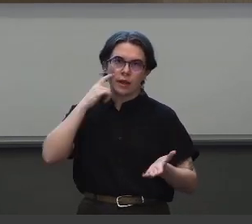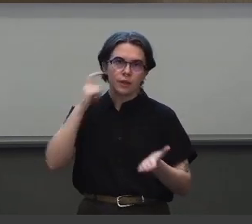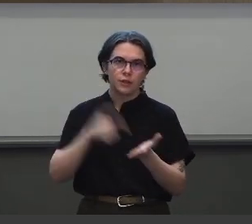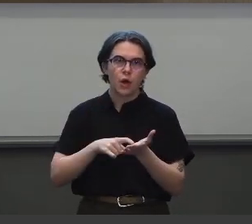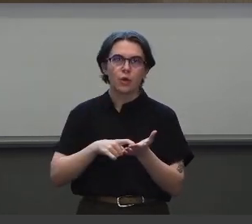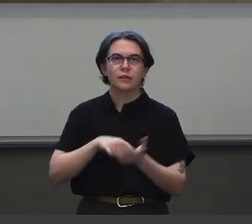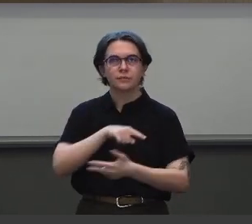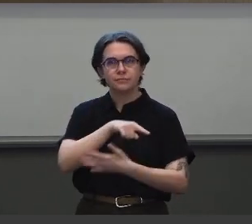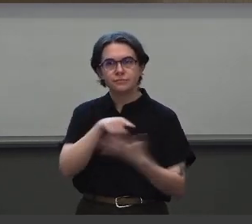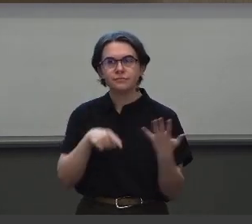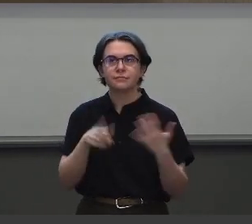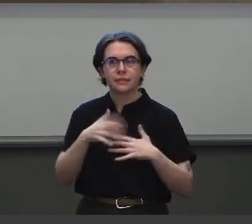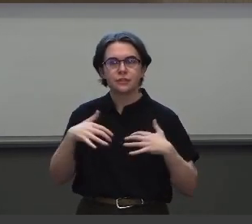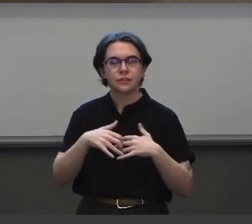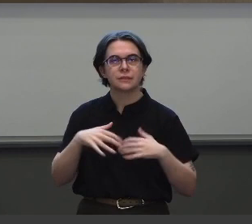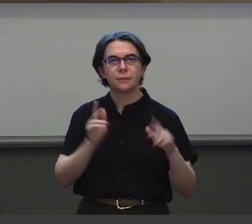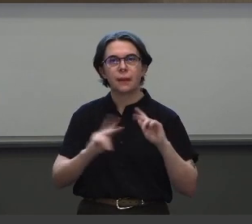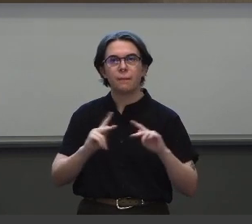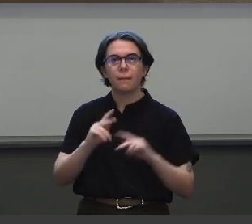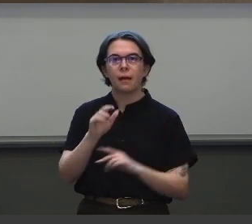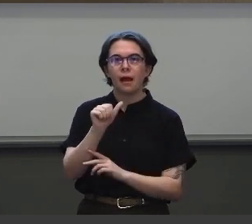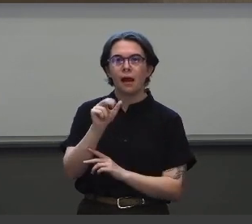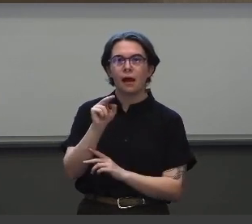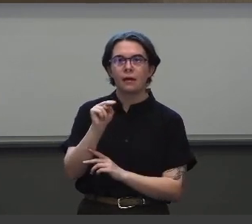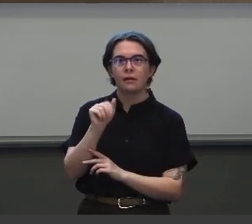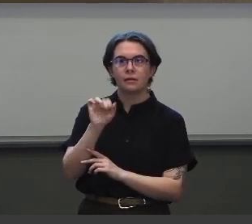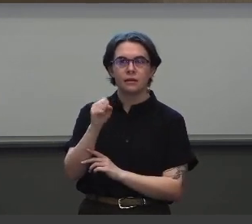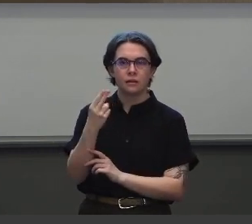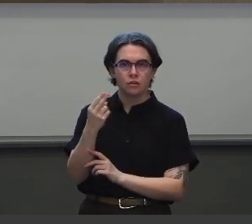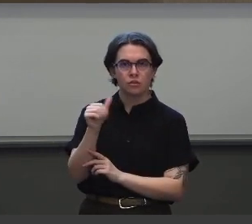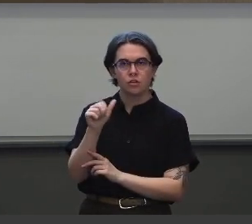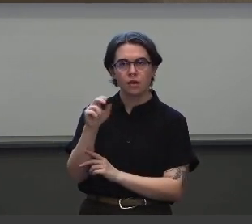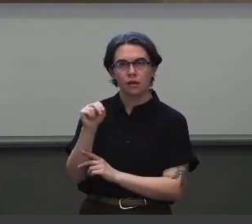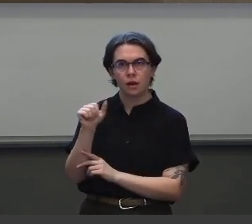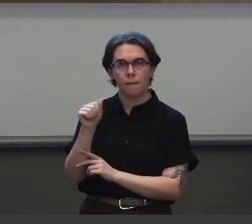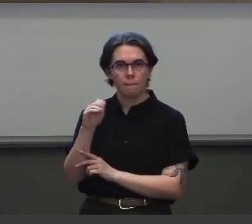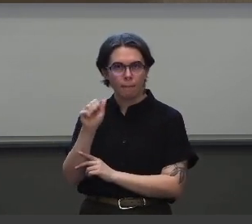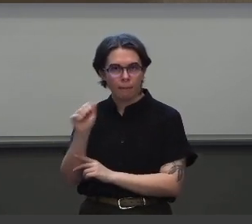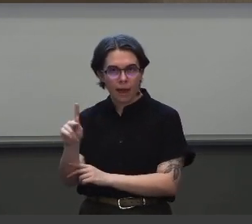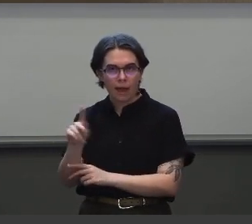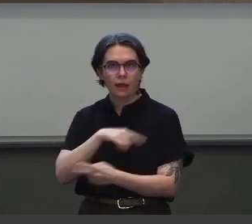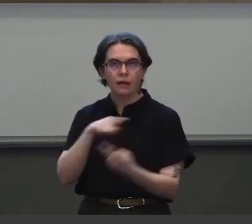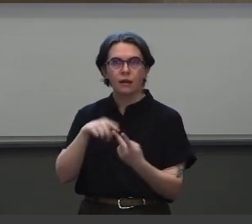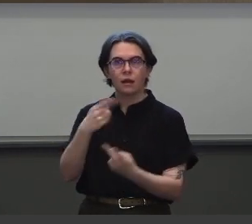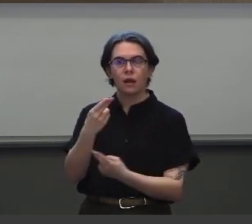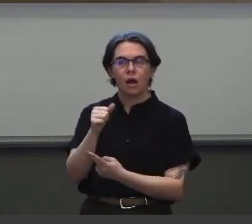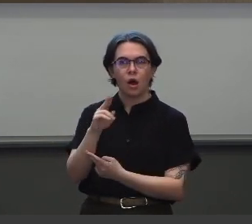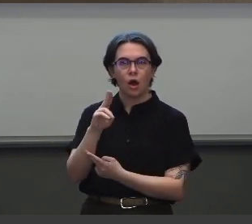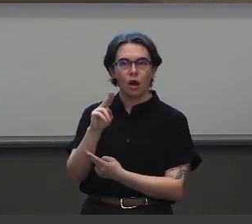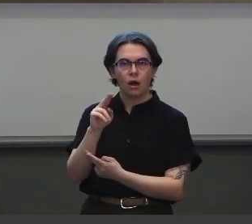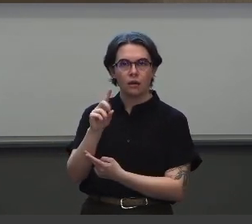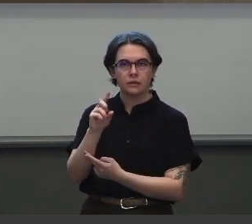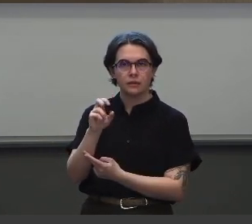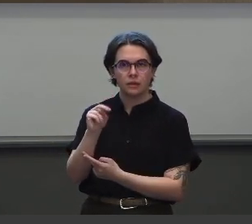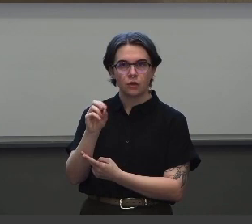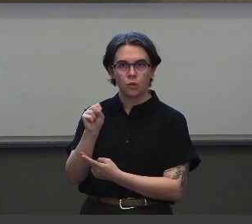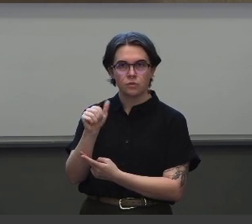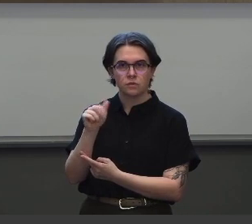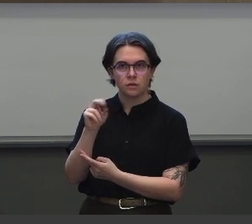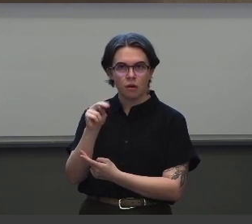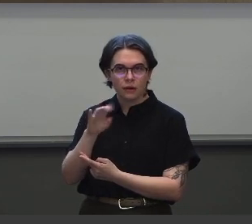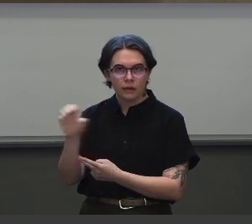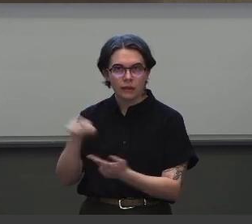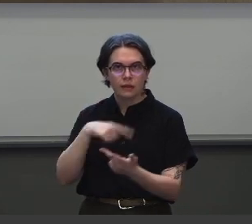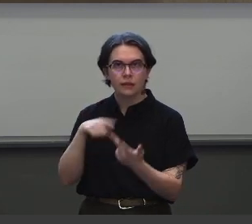the Haudenosaunee, the Lenapawak, and the Shawnetan nations, whose traditional territories are where most of this research presentation